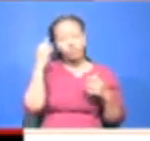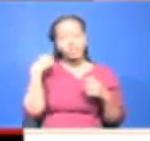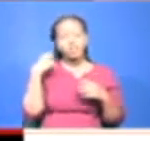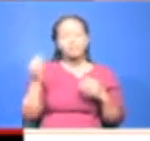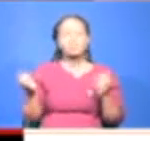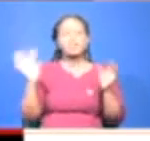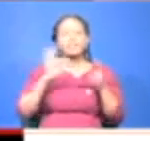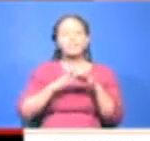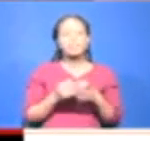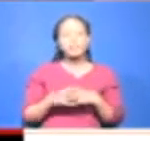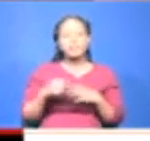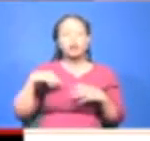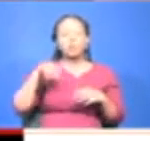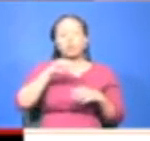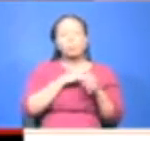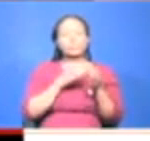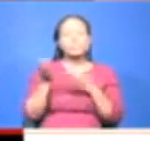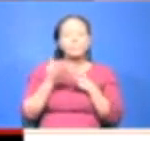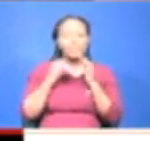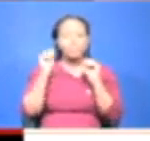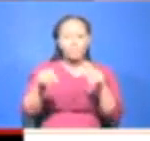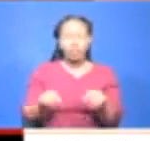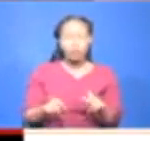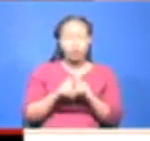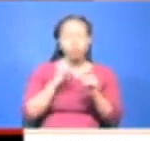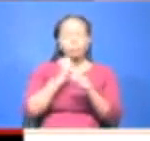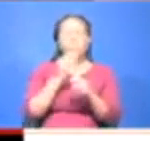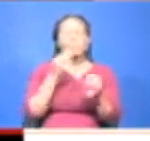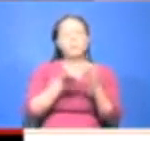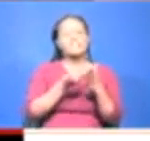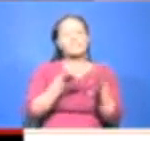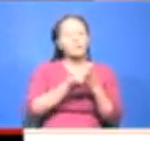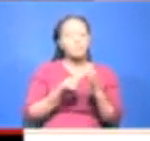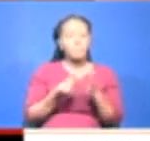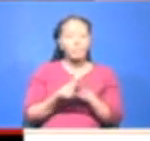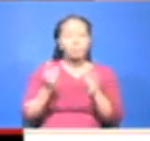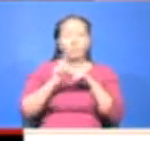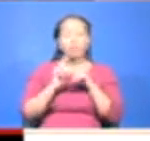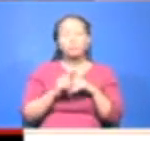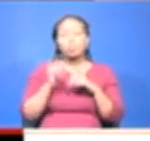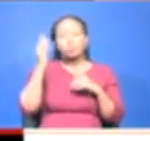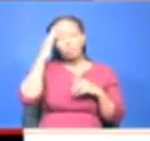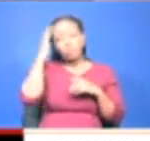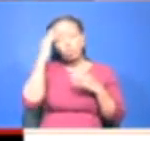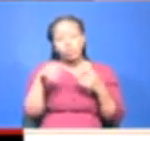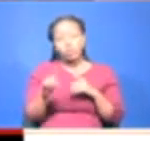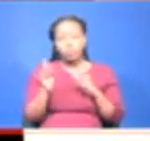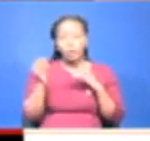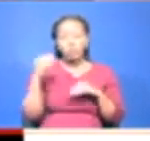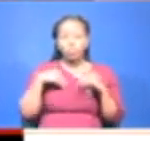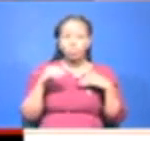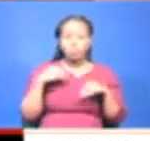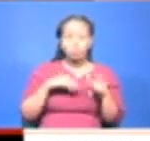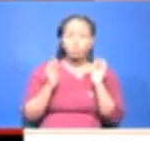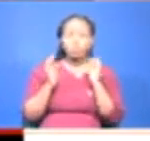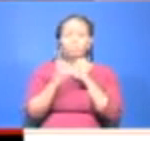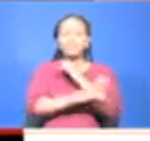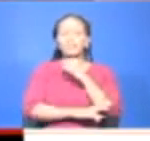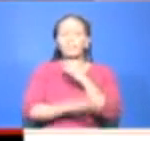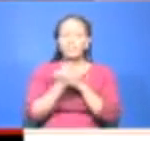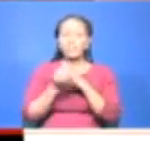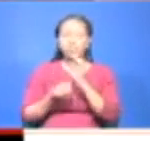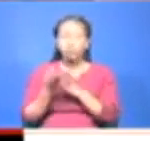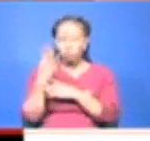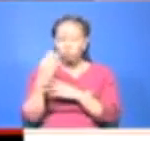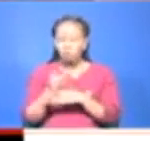can serve them and make money out of that, mm-hmm. and be vibrant, you're contributing to the country's growth, you have a career and